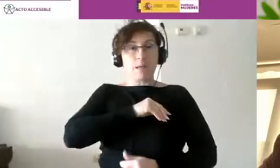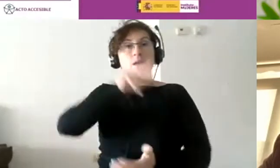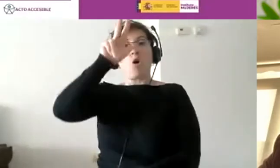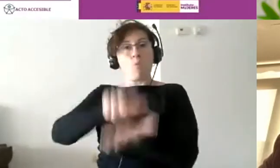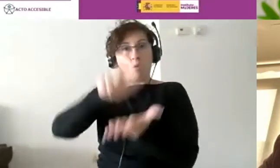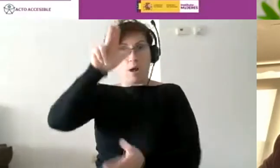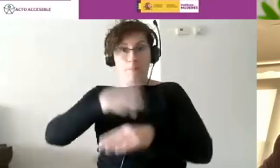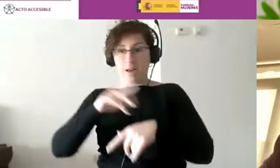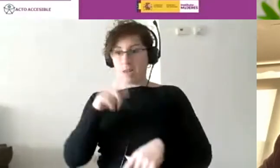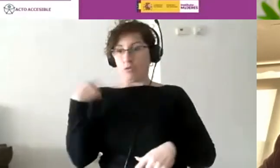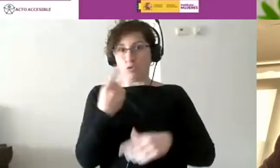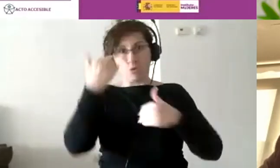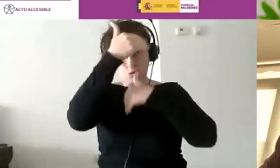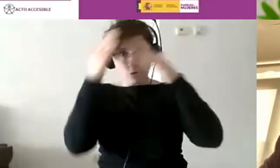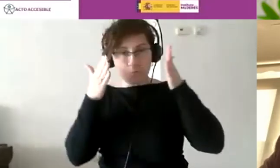disability certificates